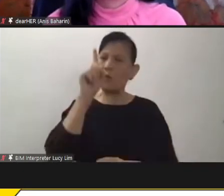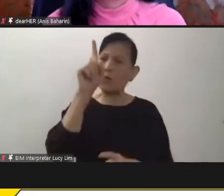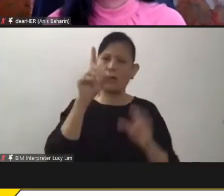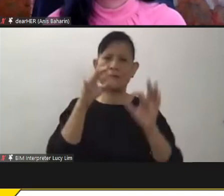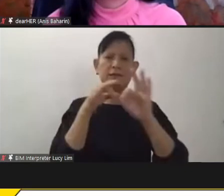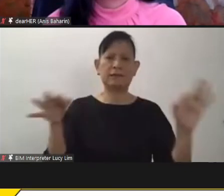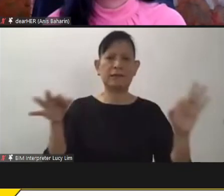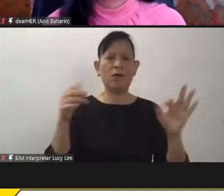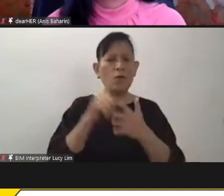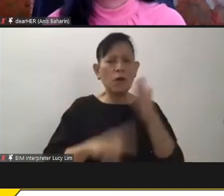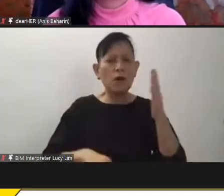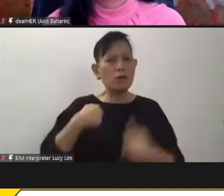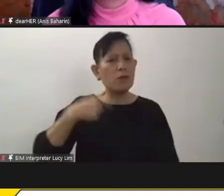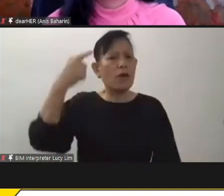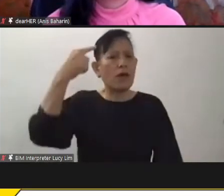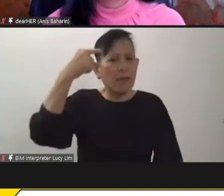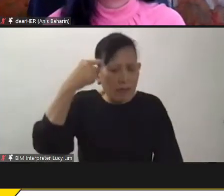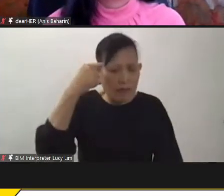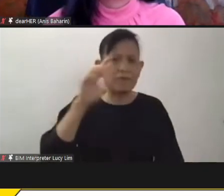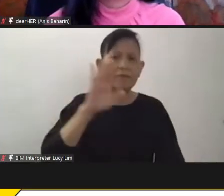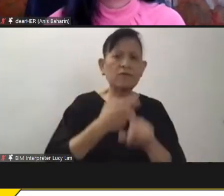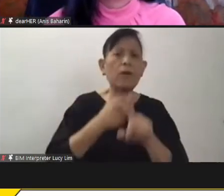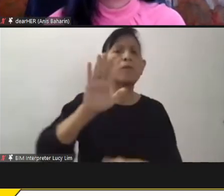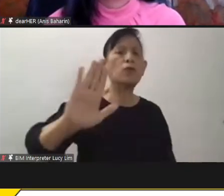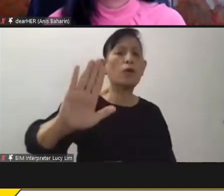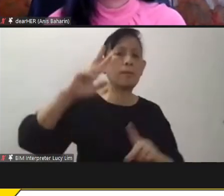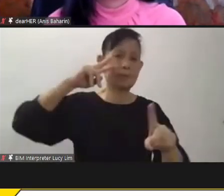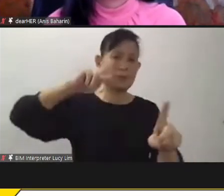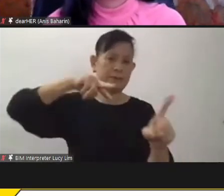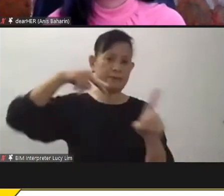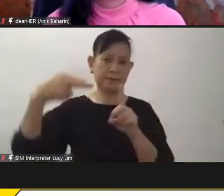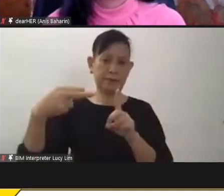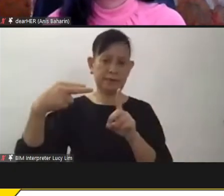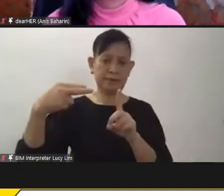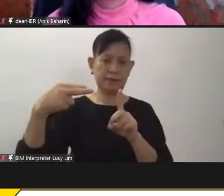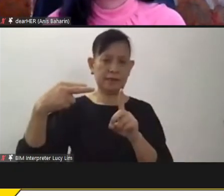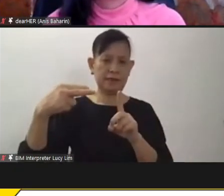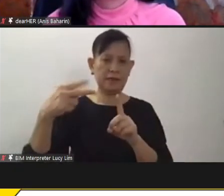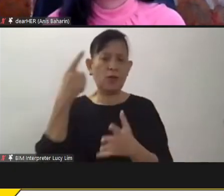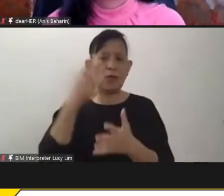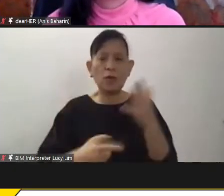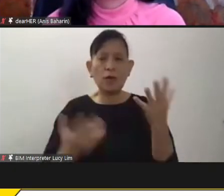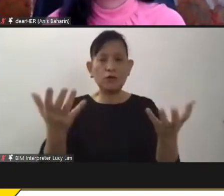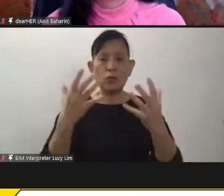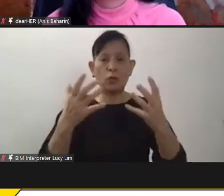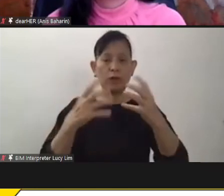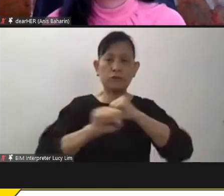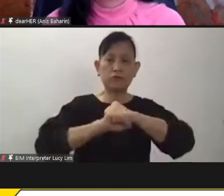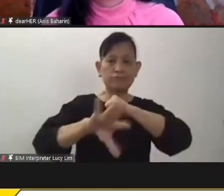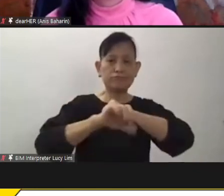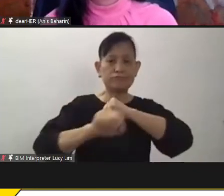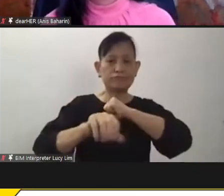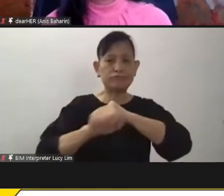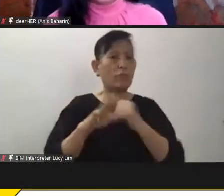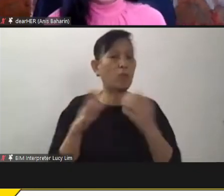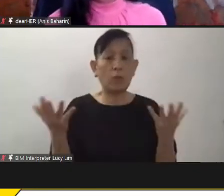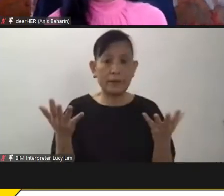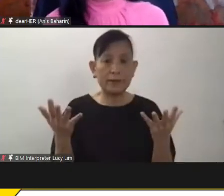do you think it is, like, from your perspective? What do you think you want to advocate for?